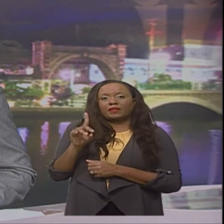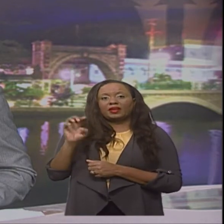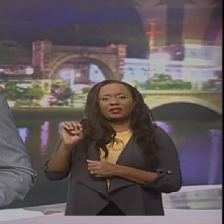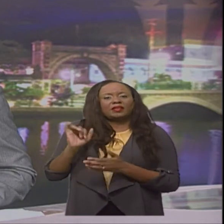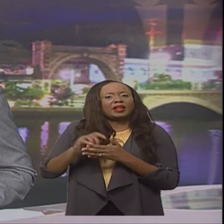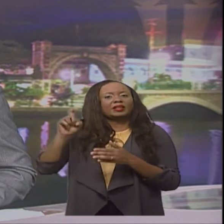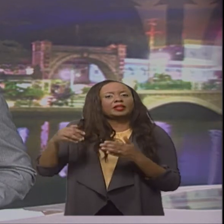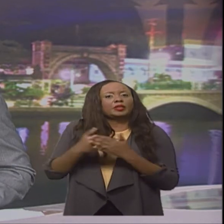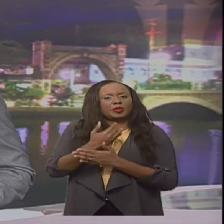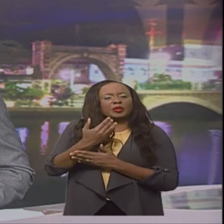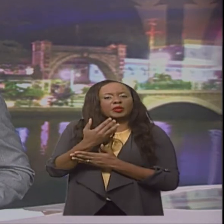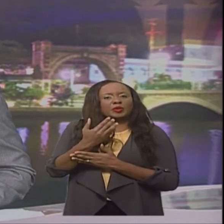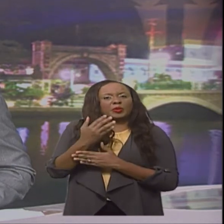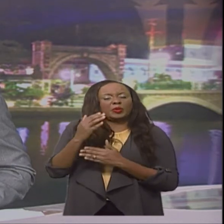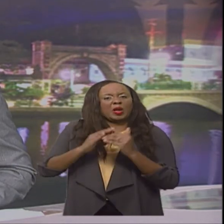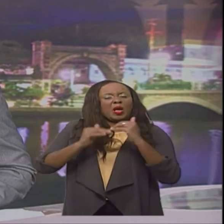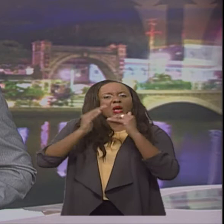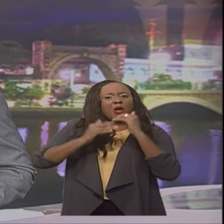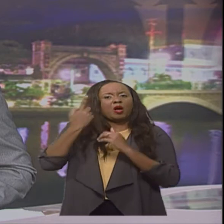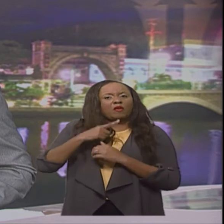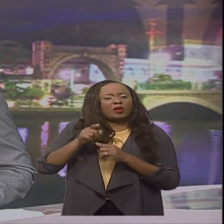the crisis on the island's south coast.